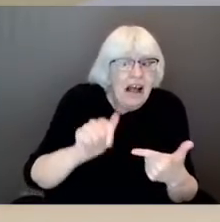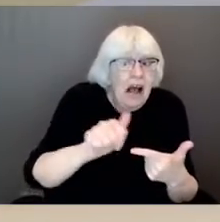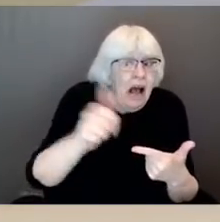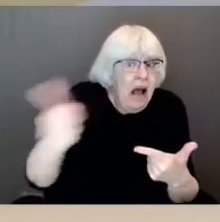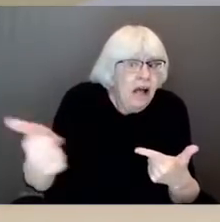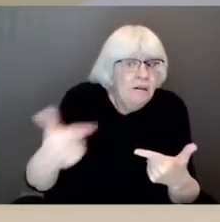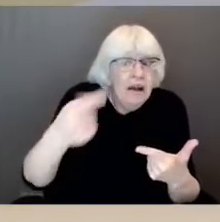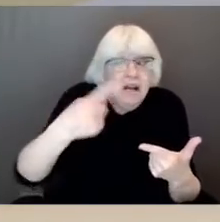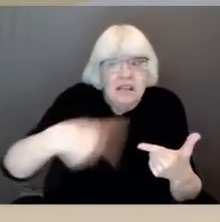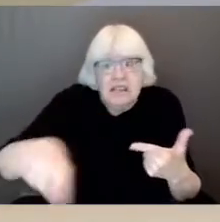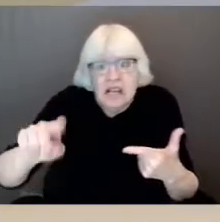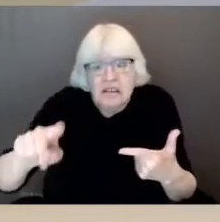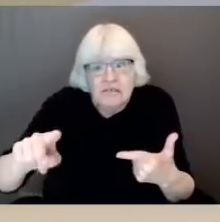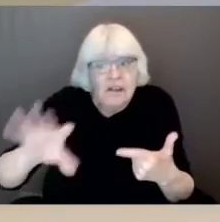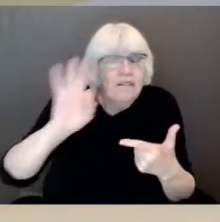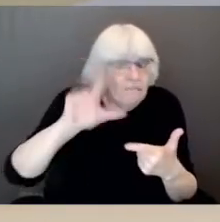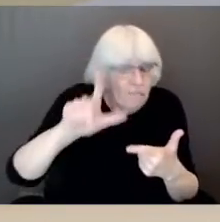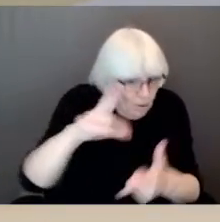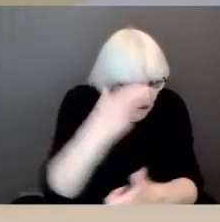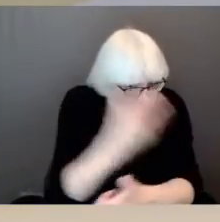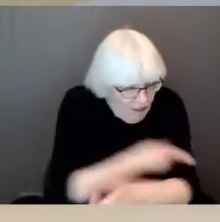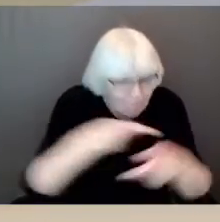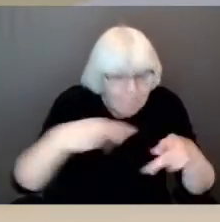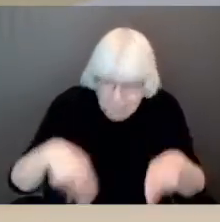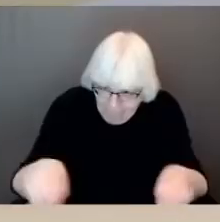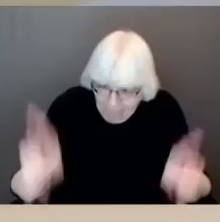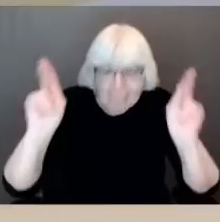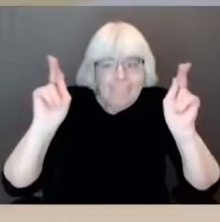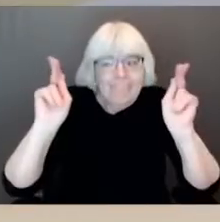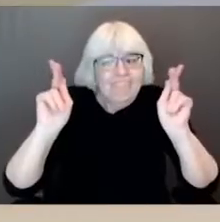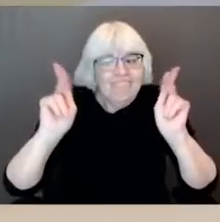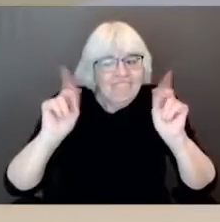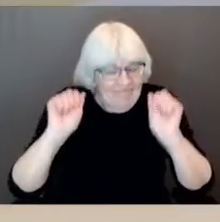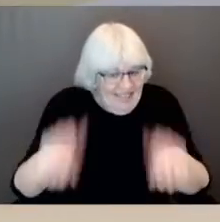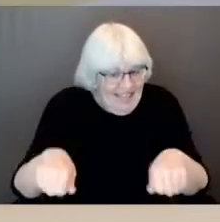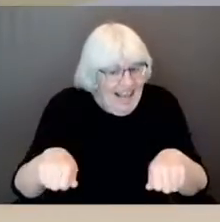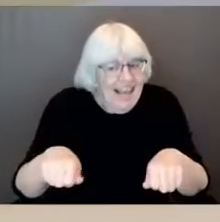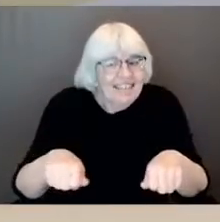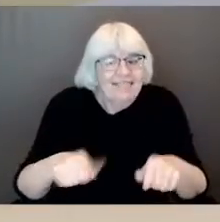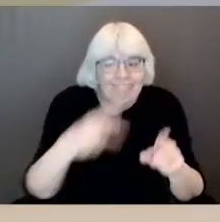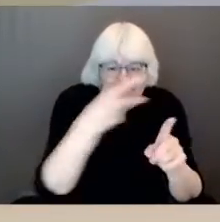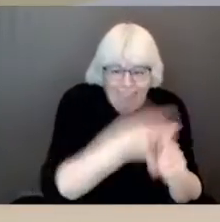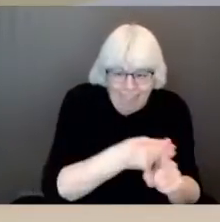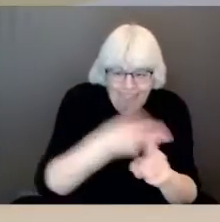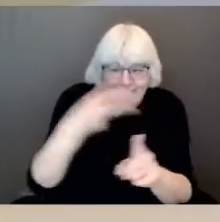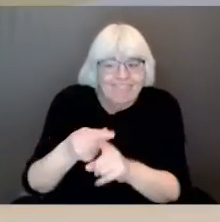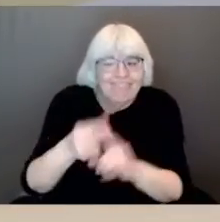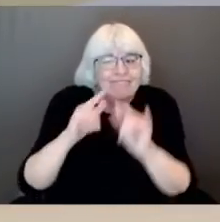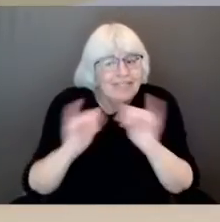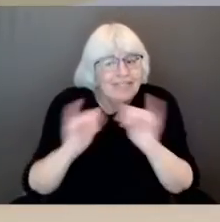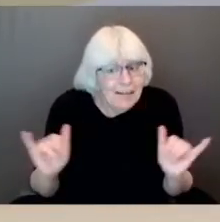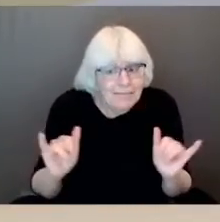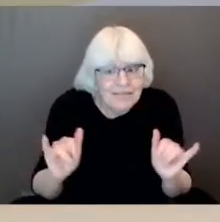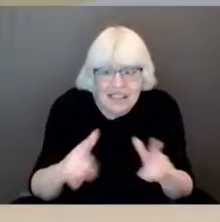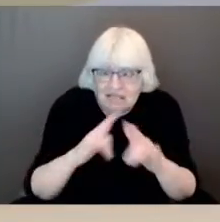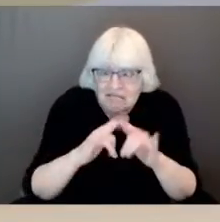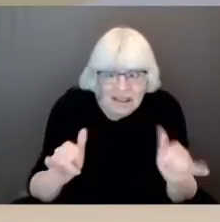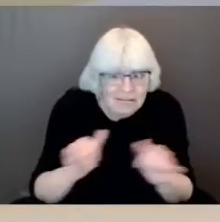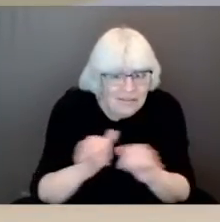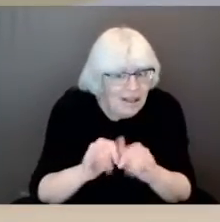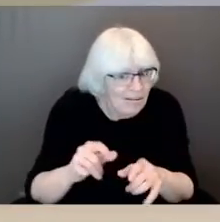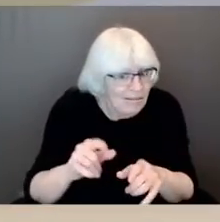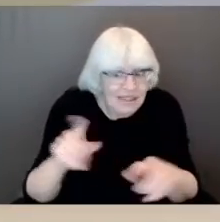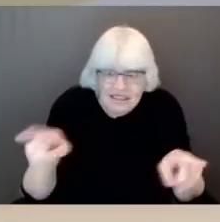do both, and they basically can be co-administered, so you could conceivably get both on the same day. And